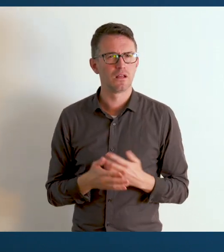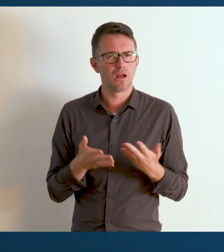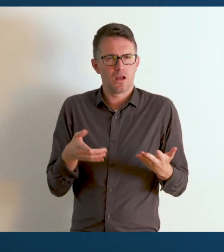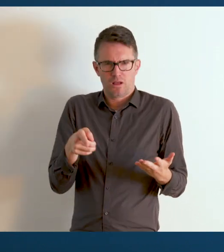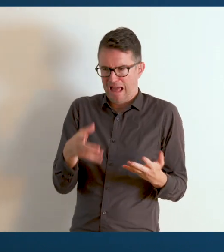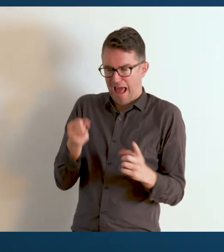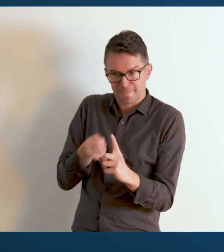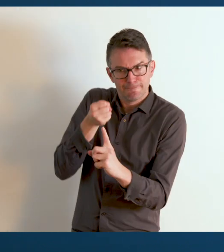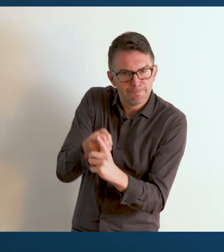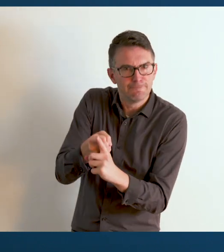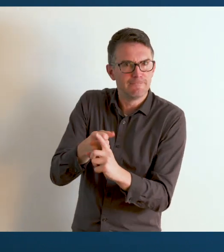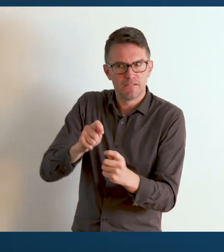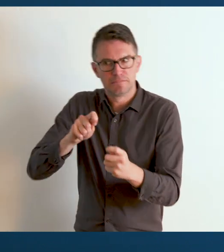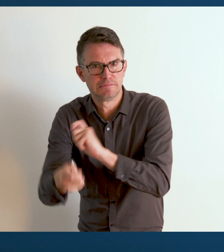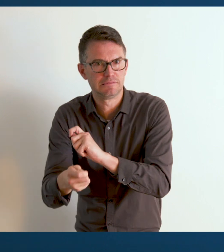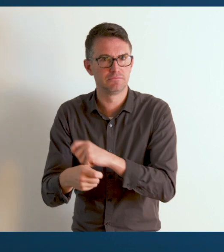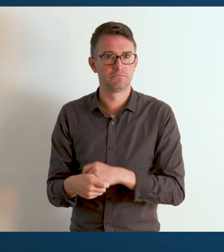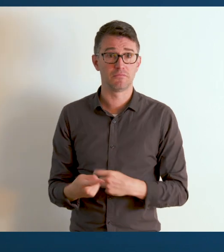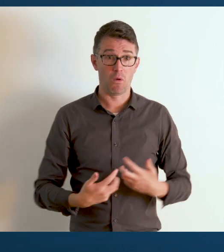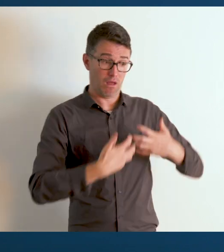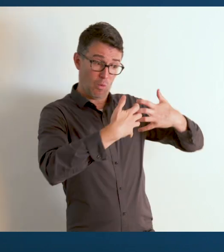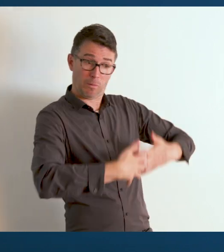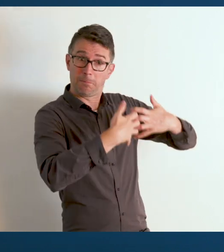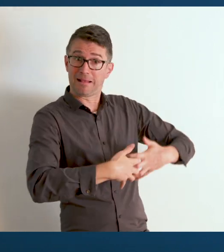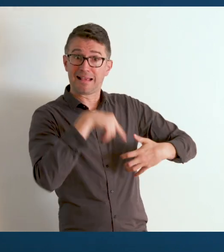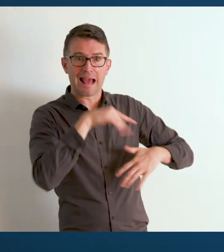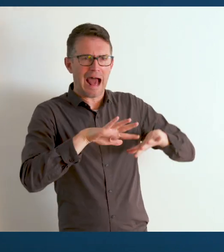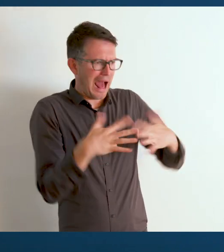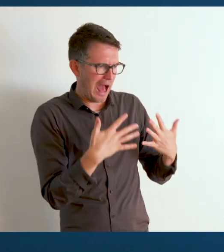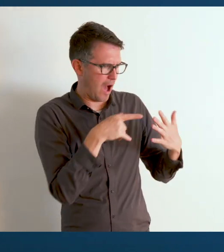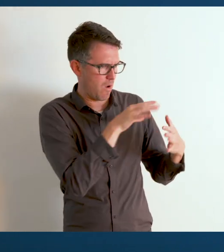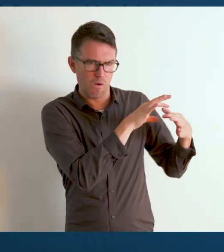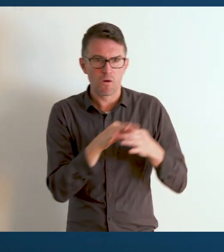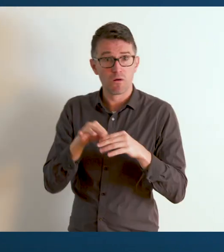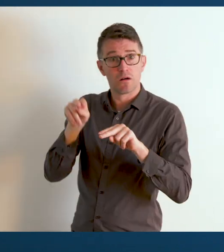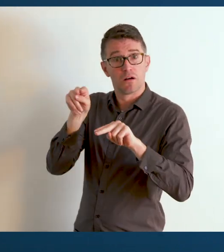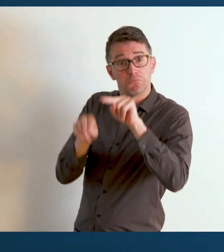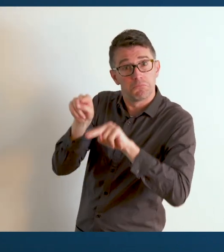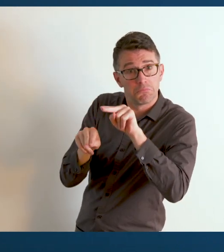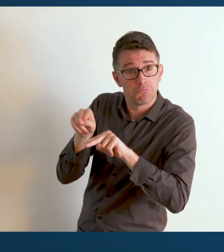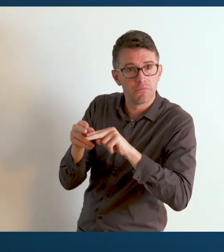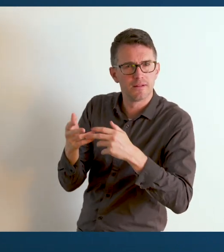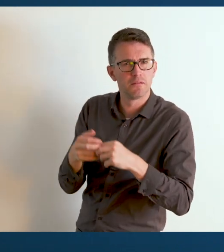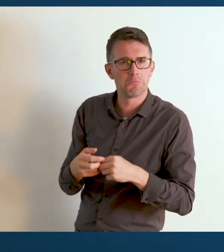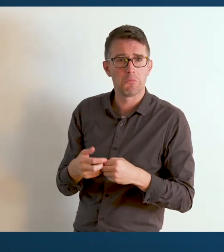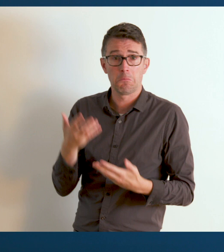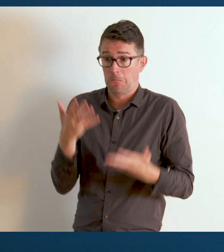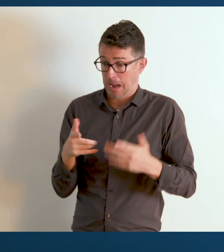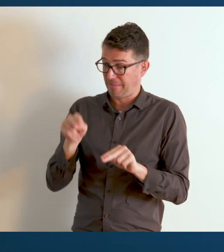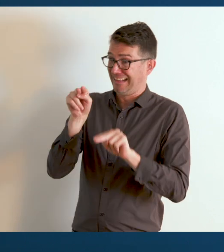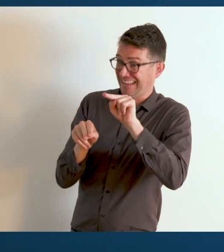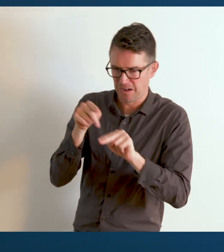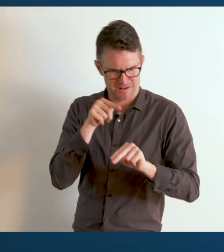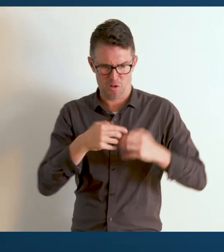implementation requirements. There's usually equipment that's necessary for direct assessments, and that may not be